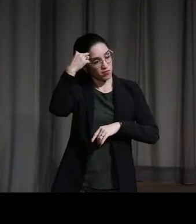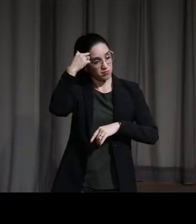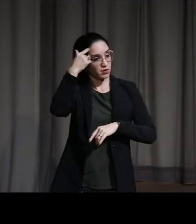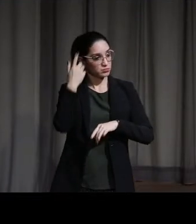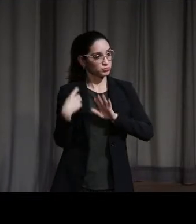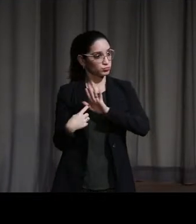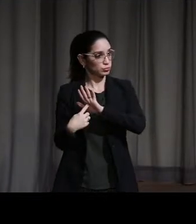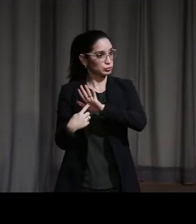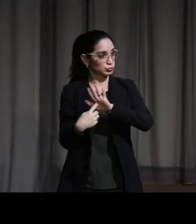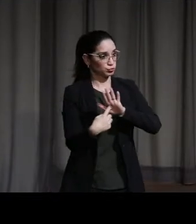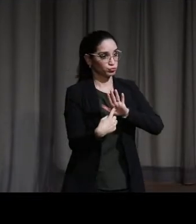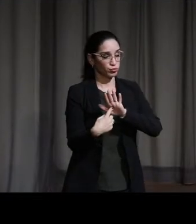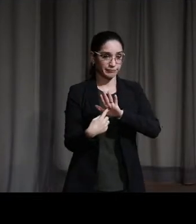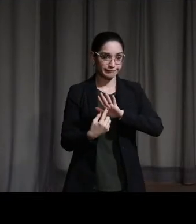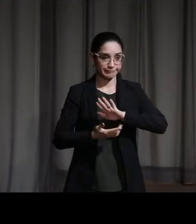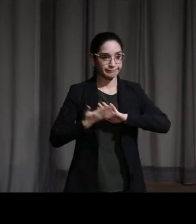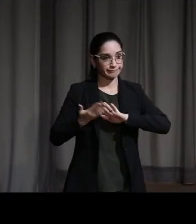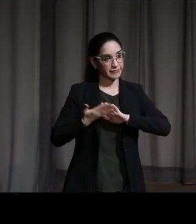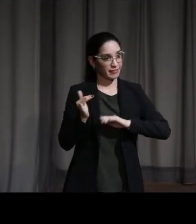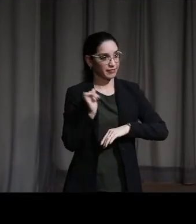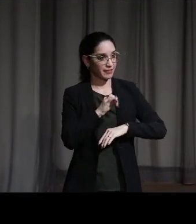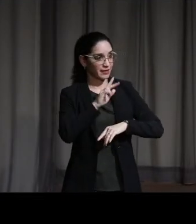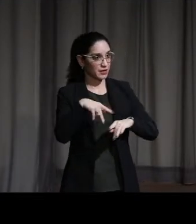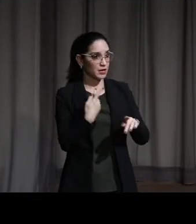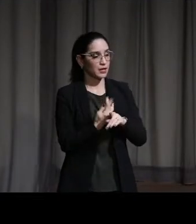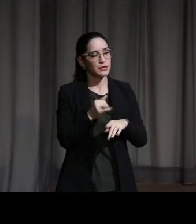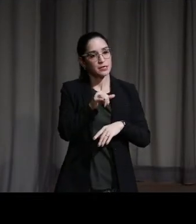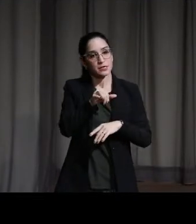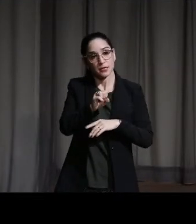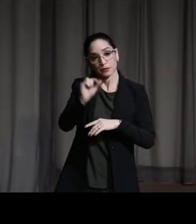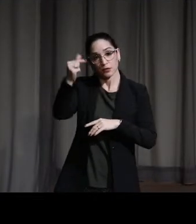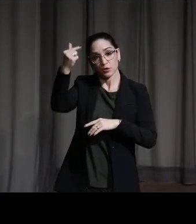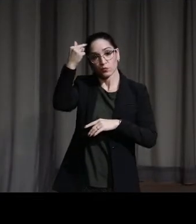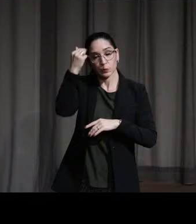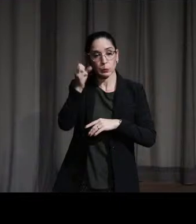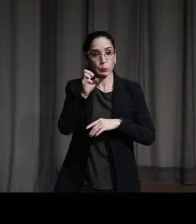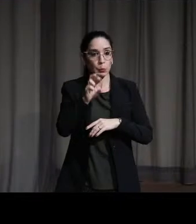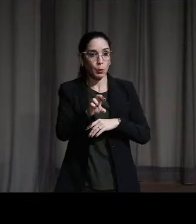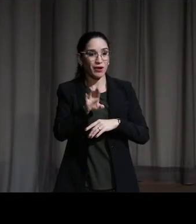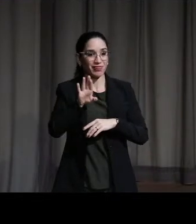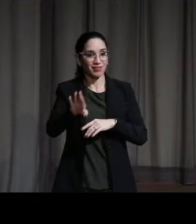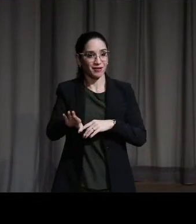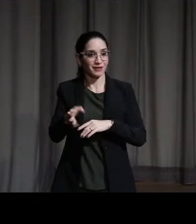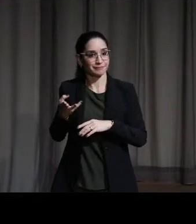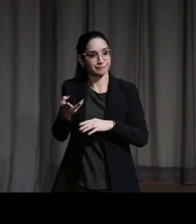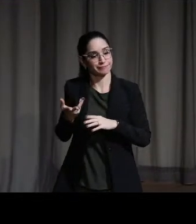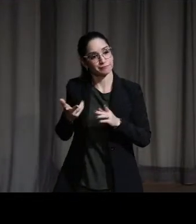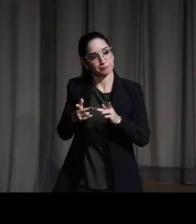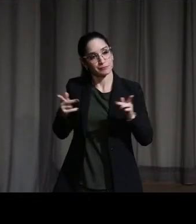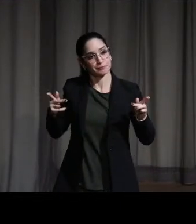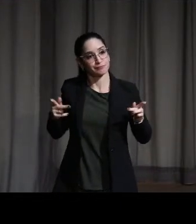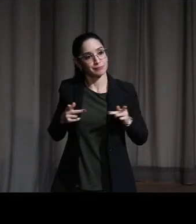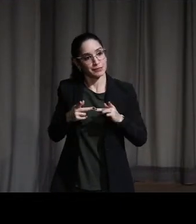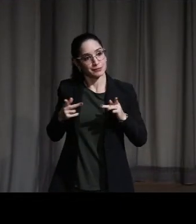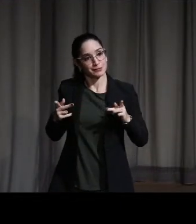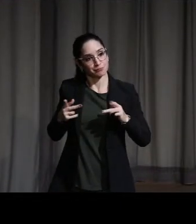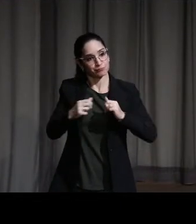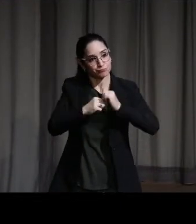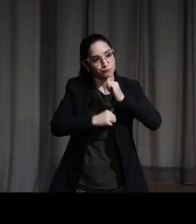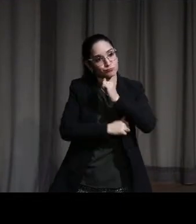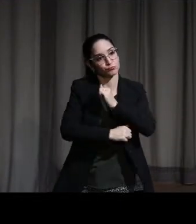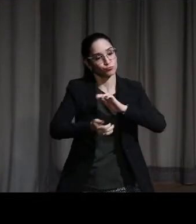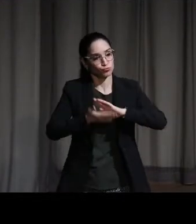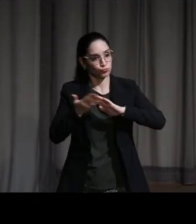the very nature of the society at the time, government institutions, right? Exactly. So I'm really interested in and I'm hoping